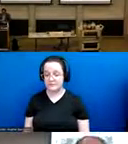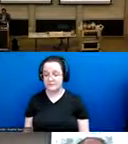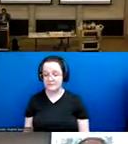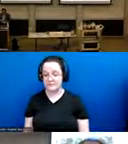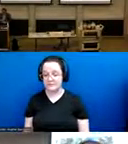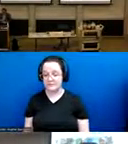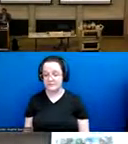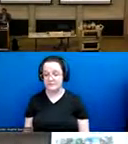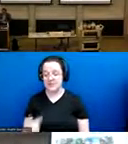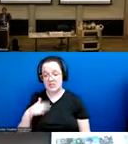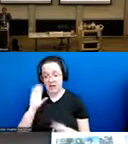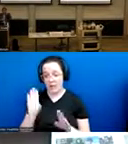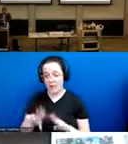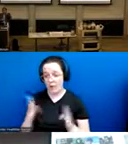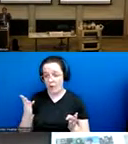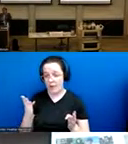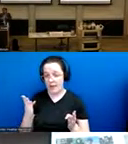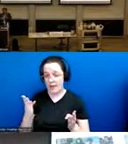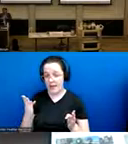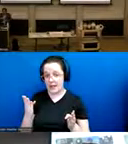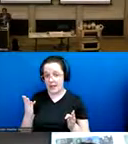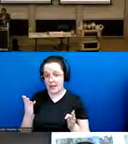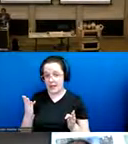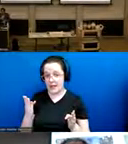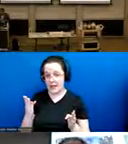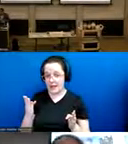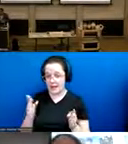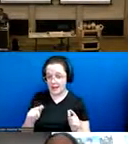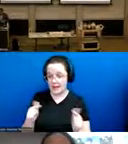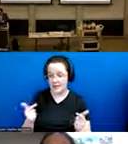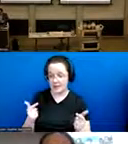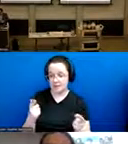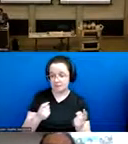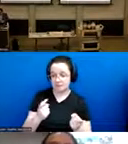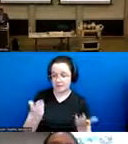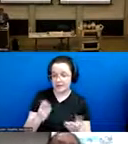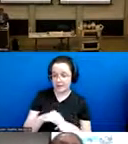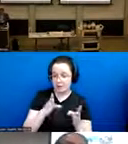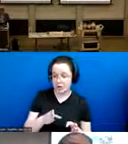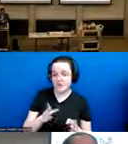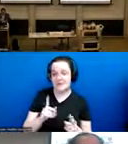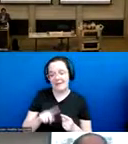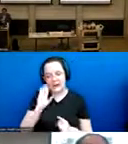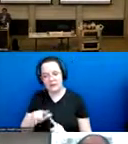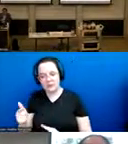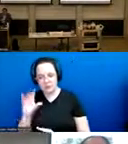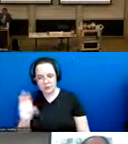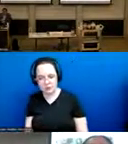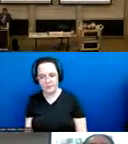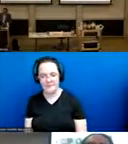for questions from here, and then we'll take questions over June.